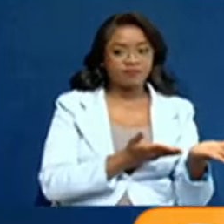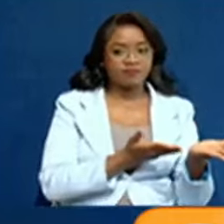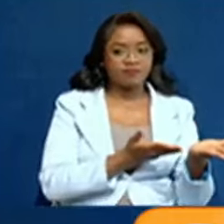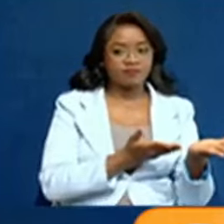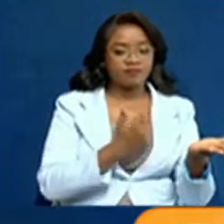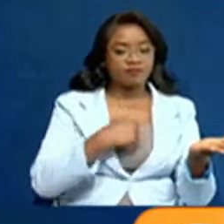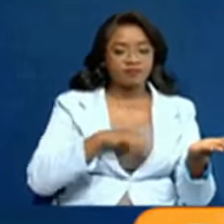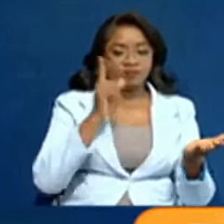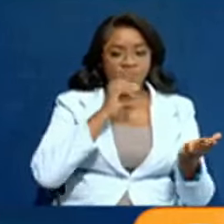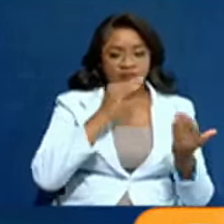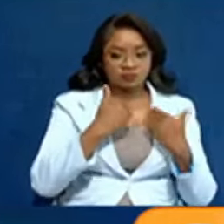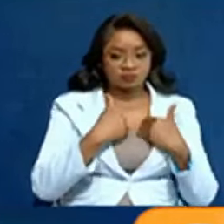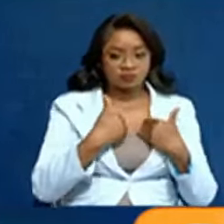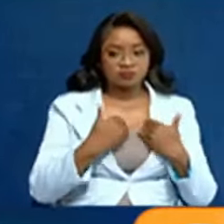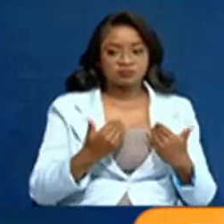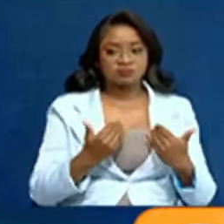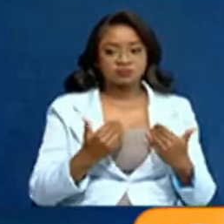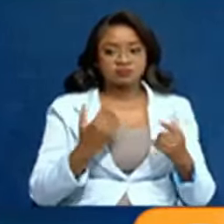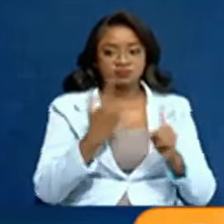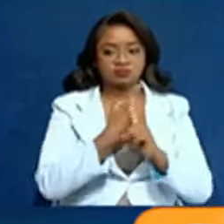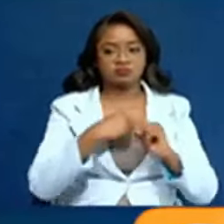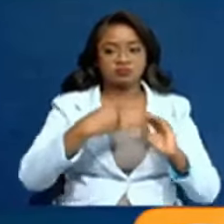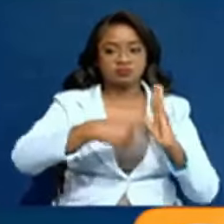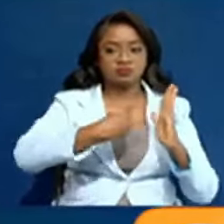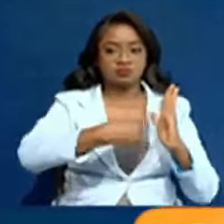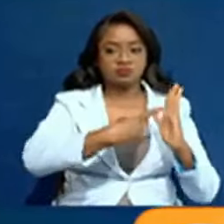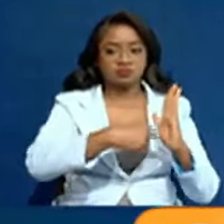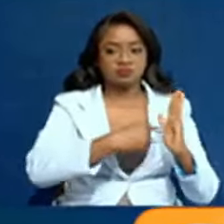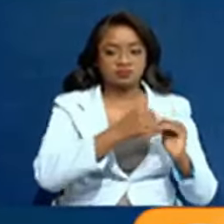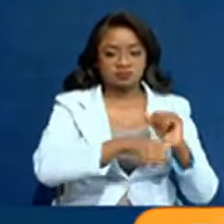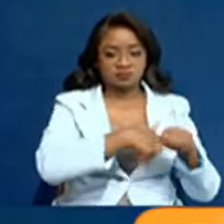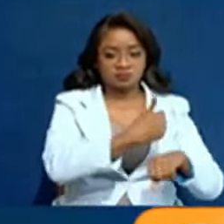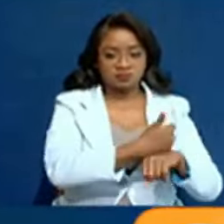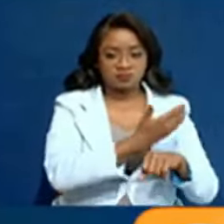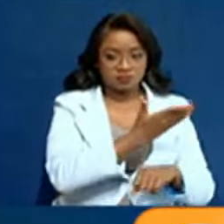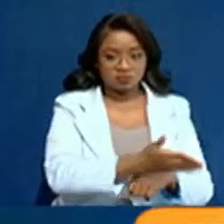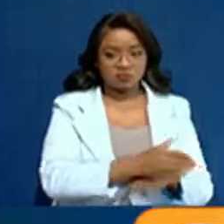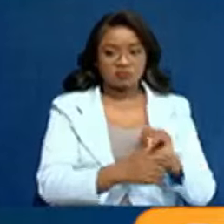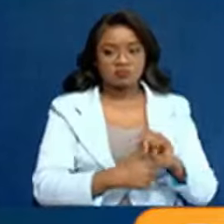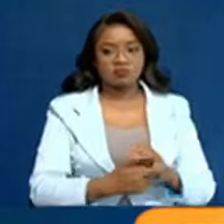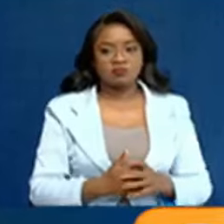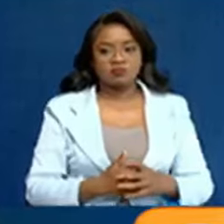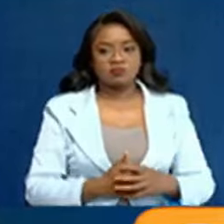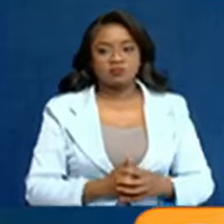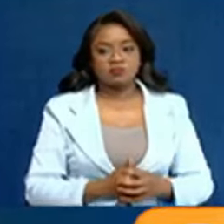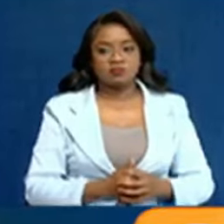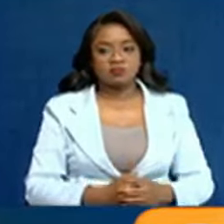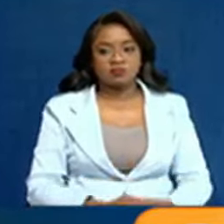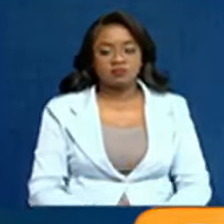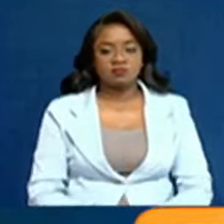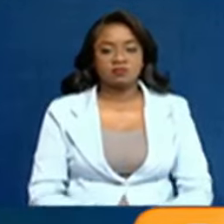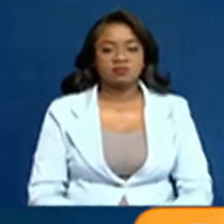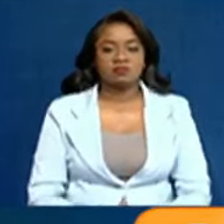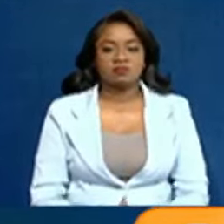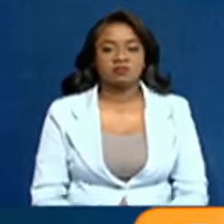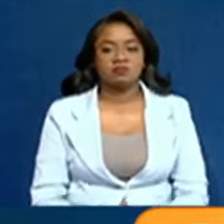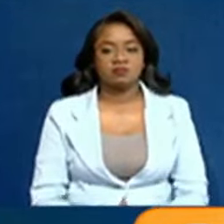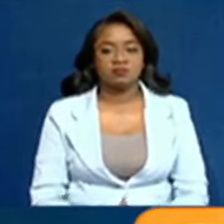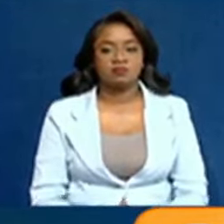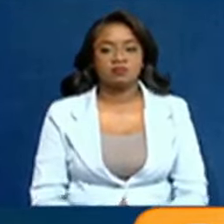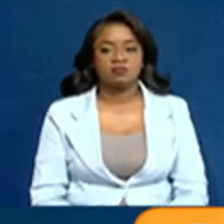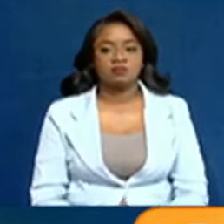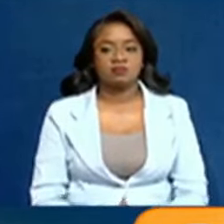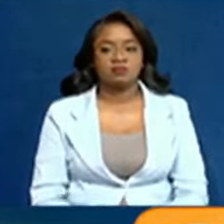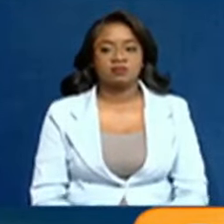have quite a number of industries already. We do have quite a lot in terms of the critical